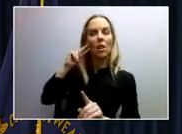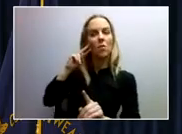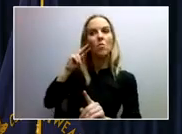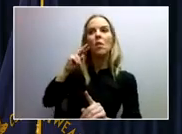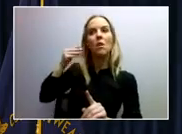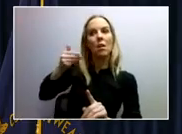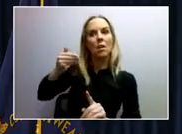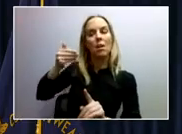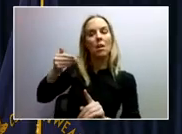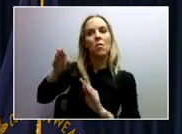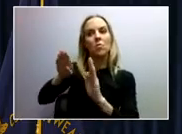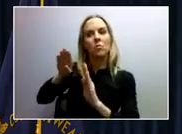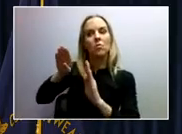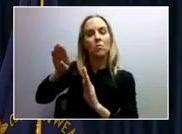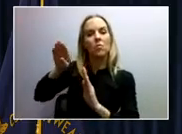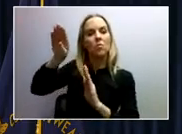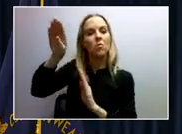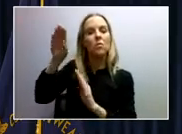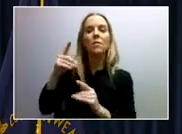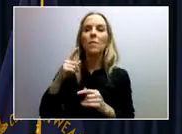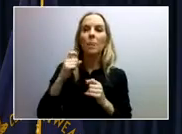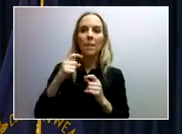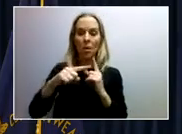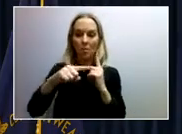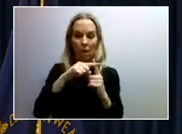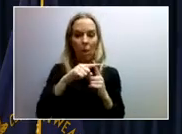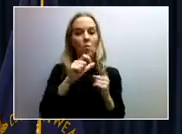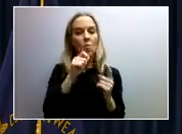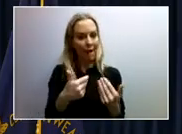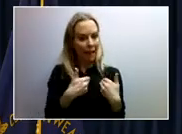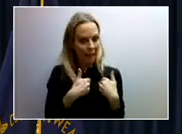Kentucky. Positivity rate now at